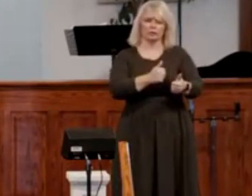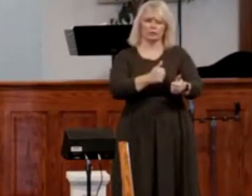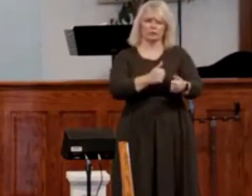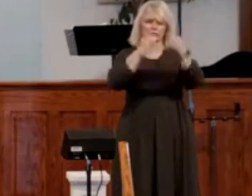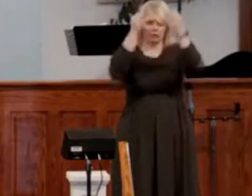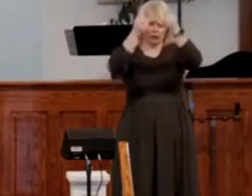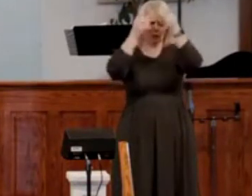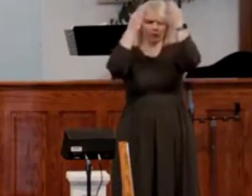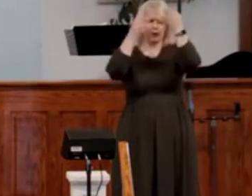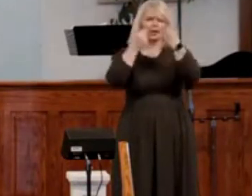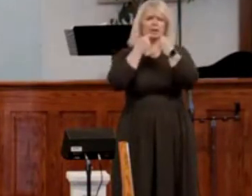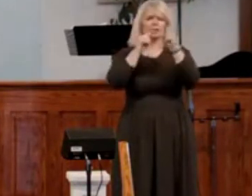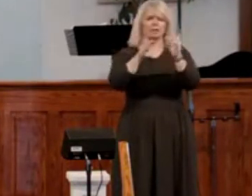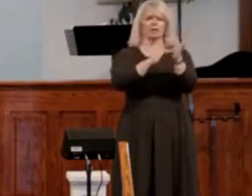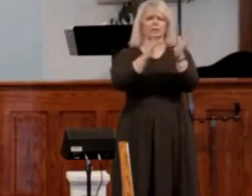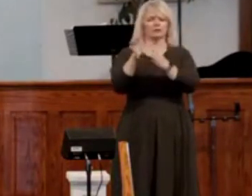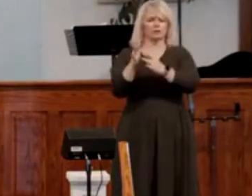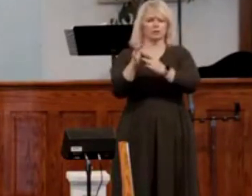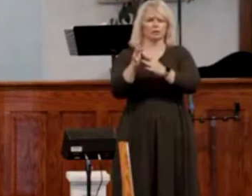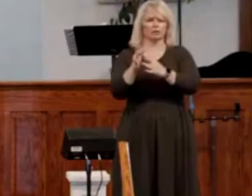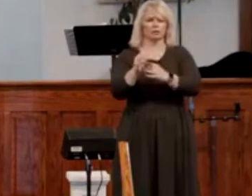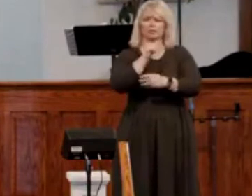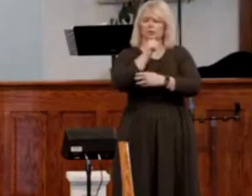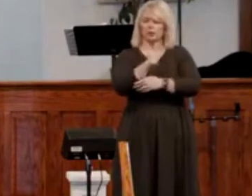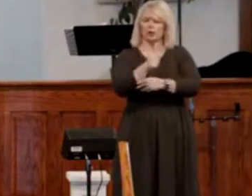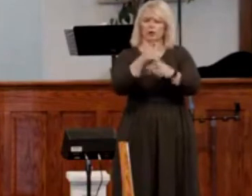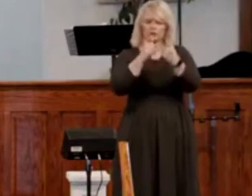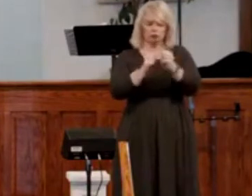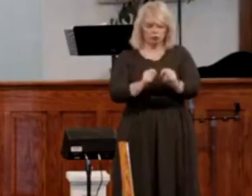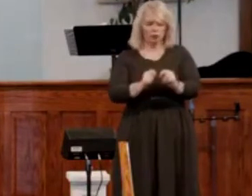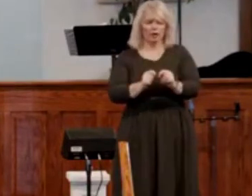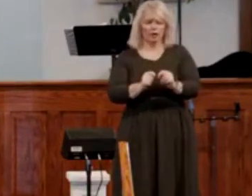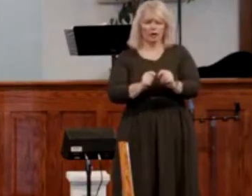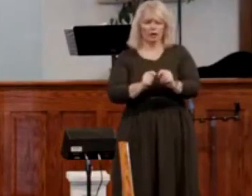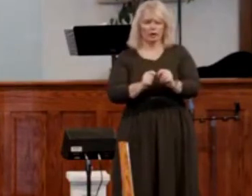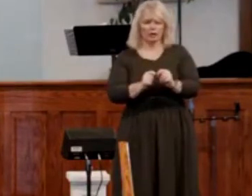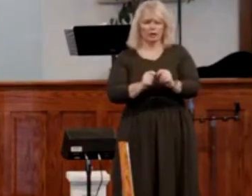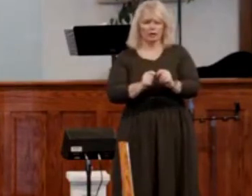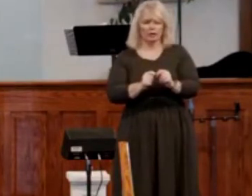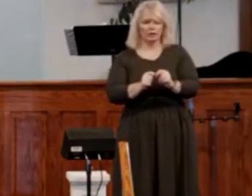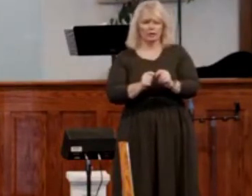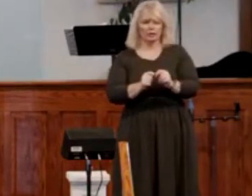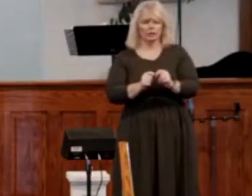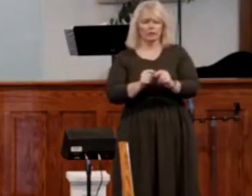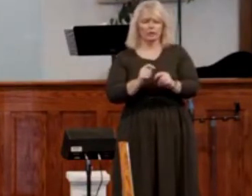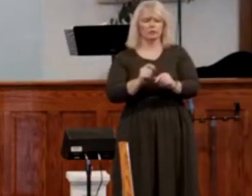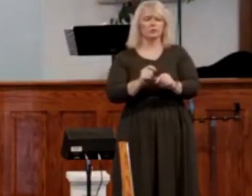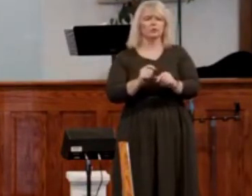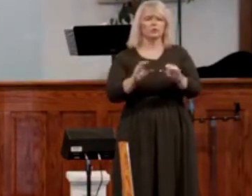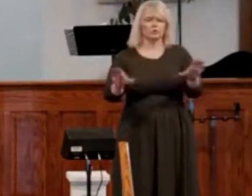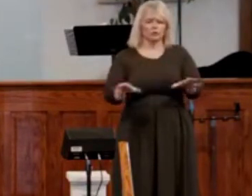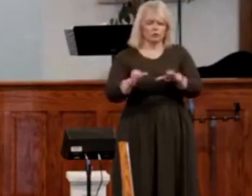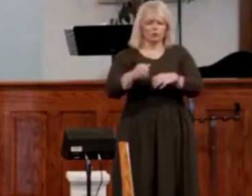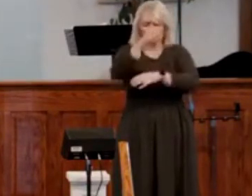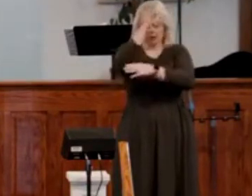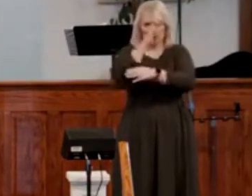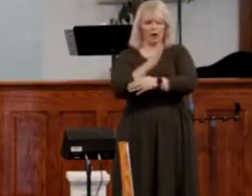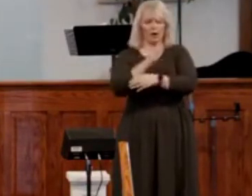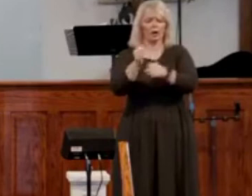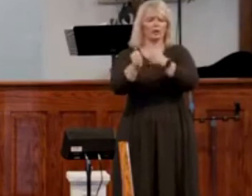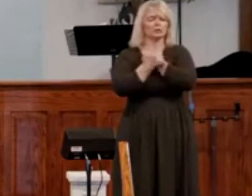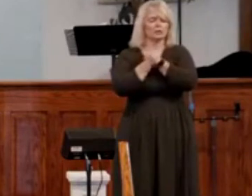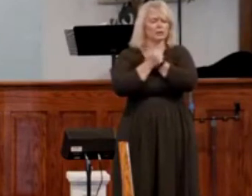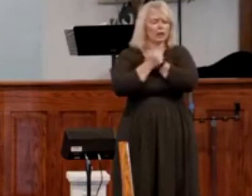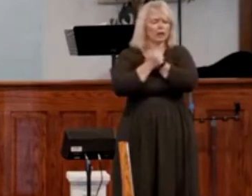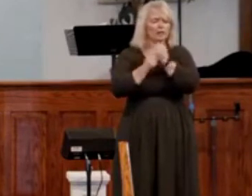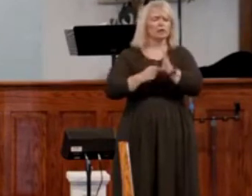you will not follow and obey the commands of Jesus if you aren't driven by God's selfless love for you through Jesus Christ on the cross.